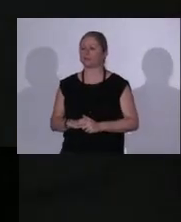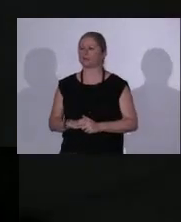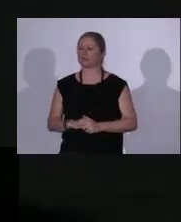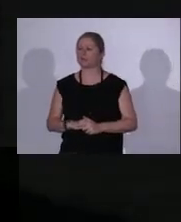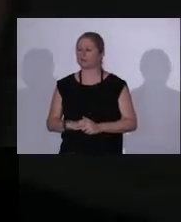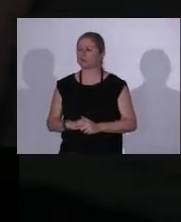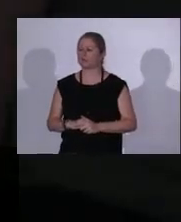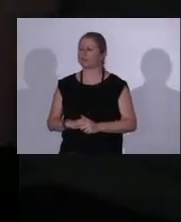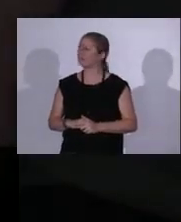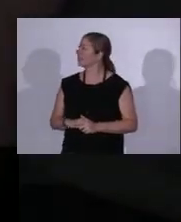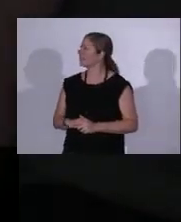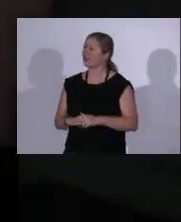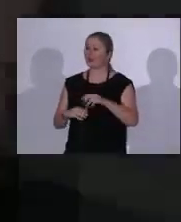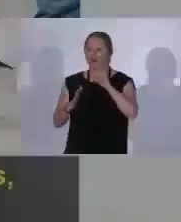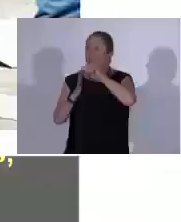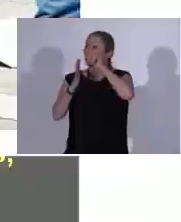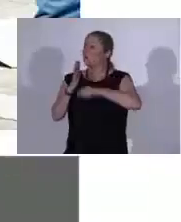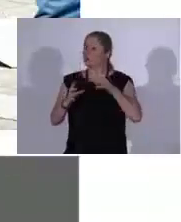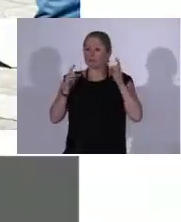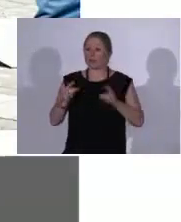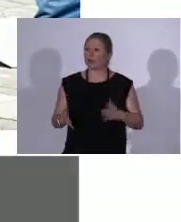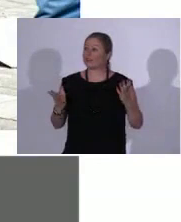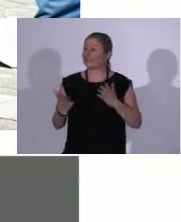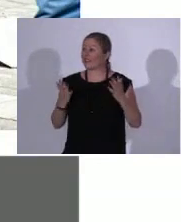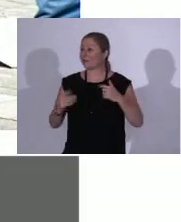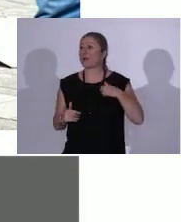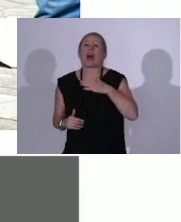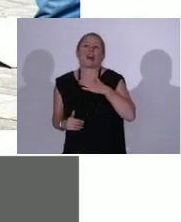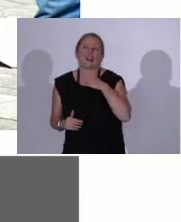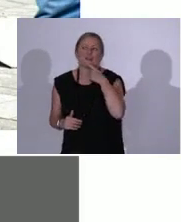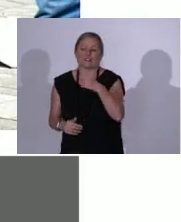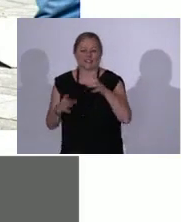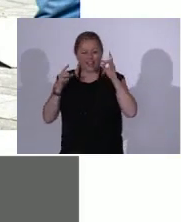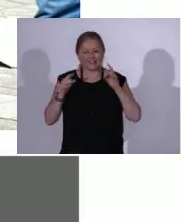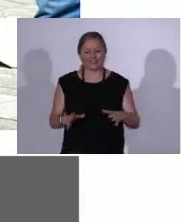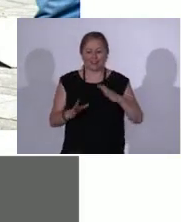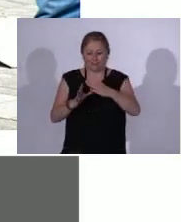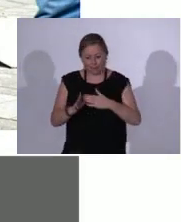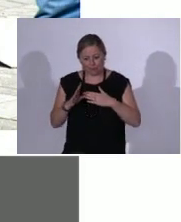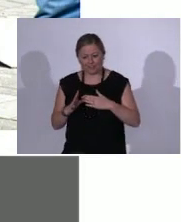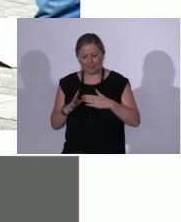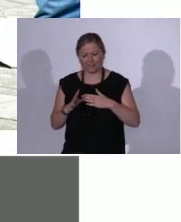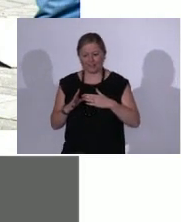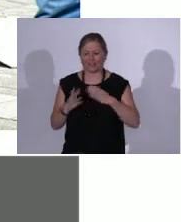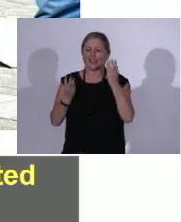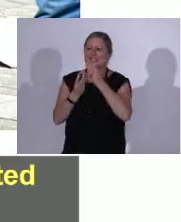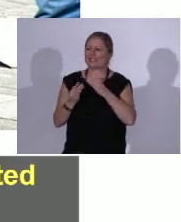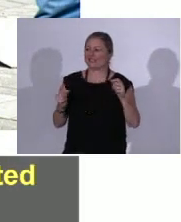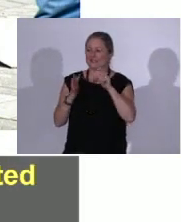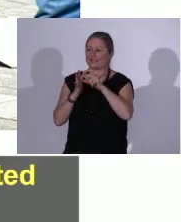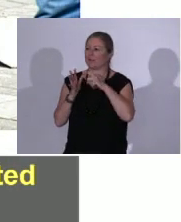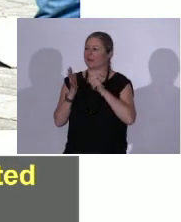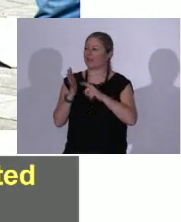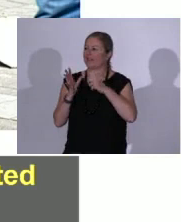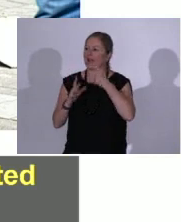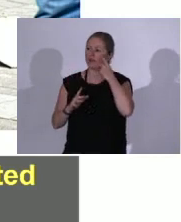So where this project came from, I would like to say it started and originated by being underpinned by some of the data and statistics